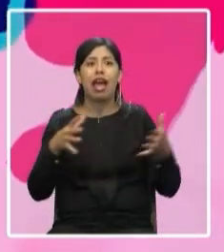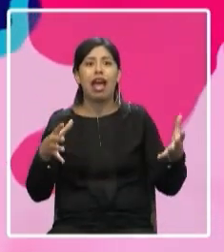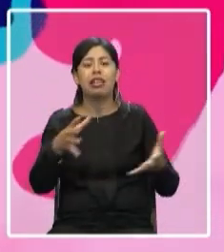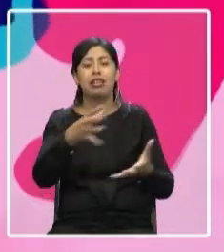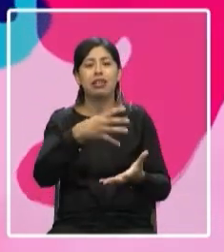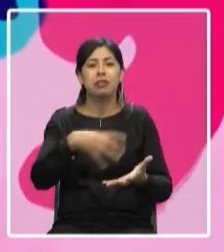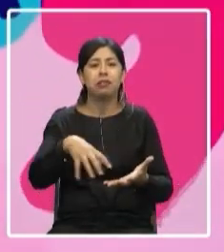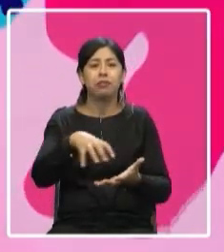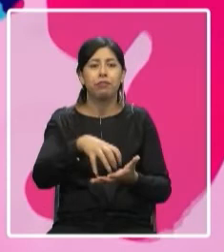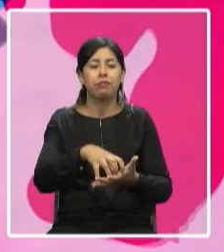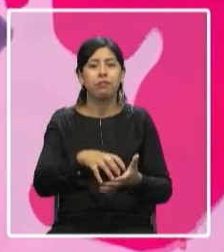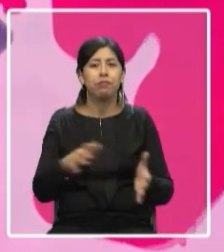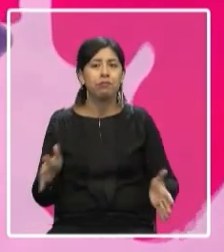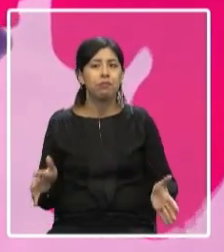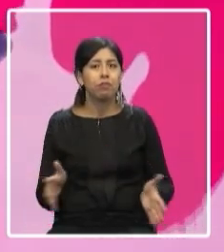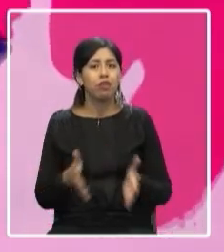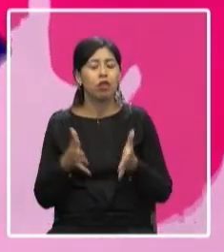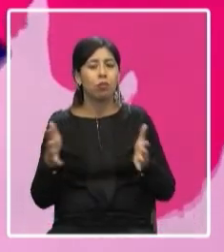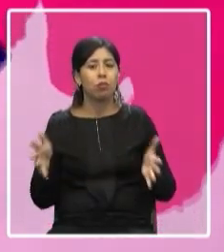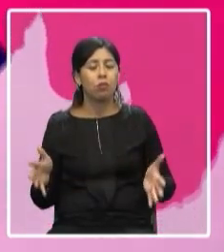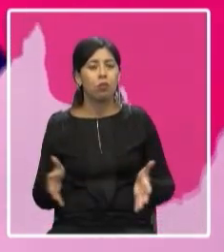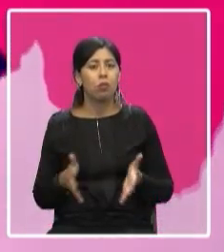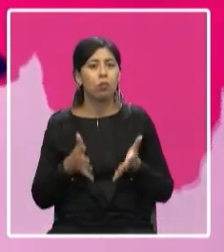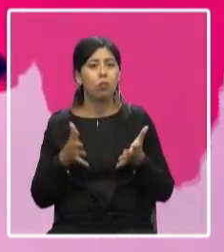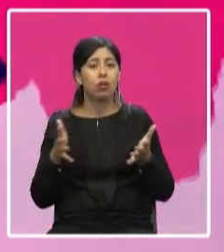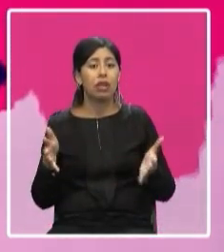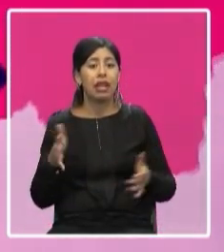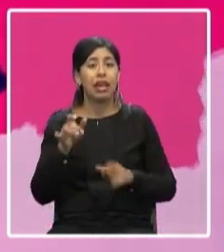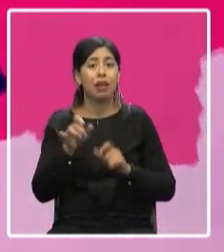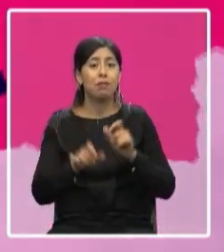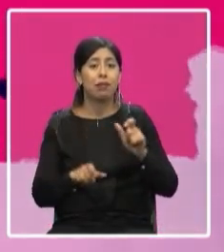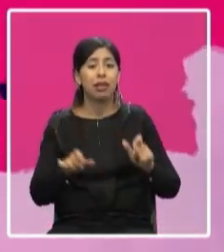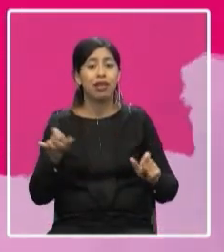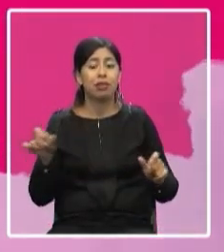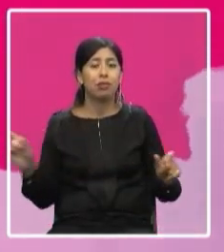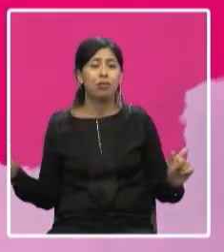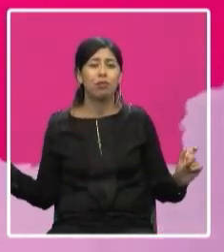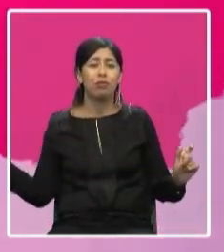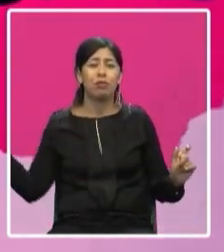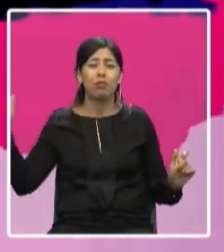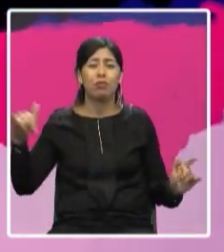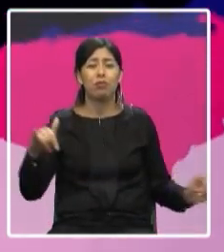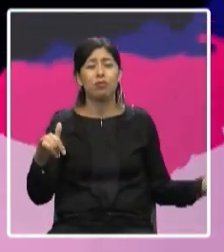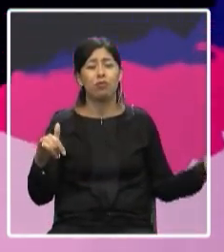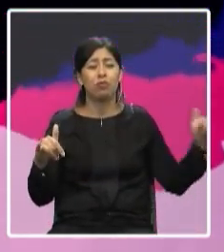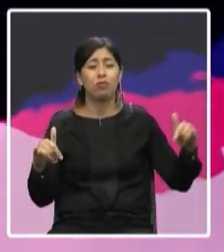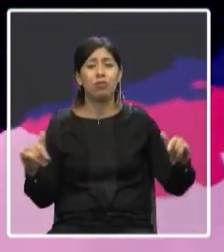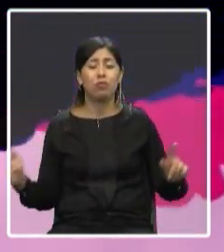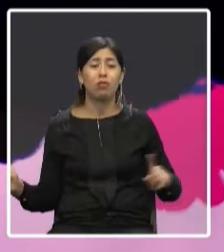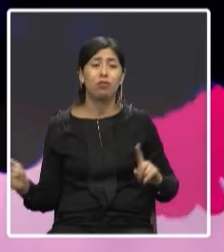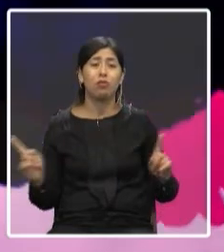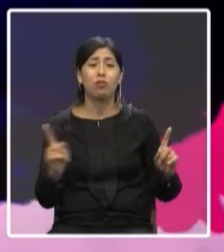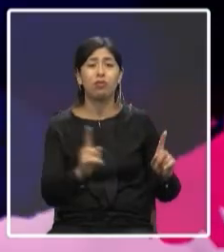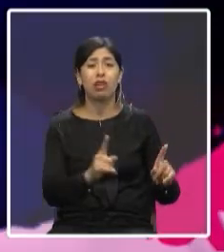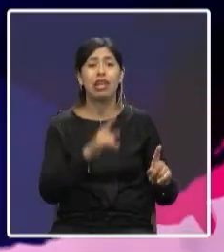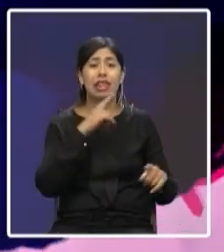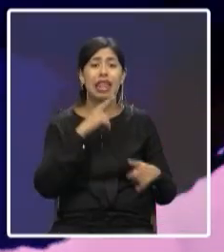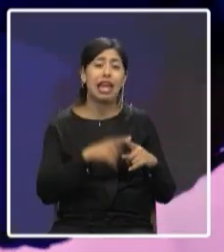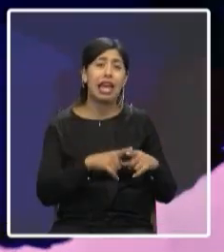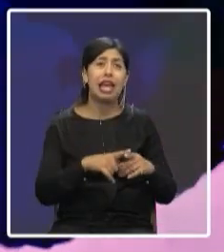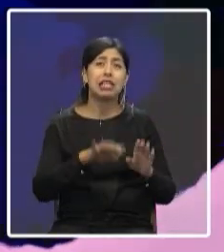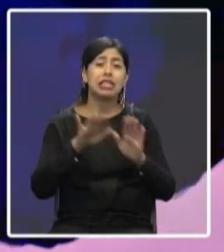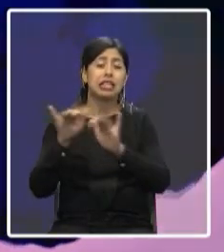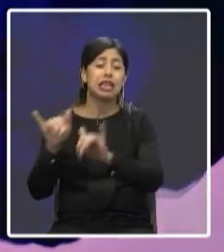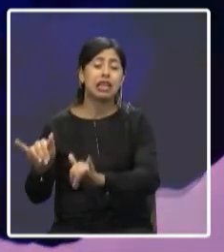what they do is people come in on airplanes and they take taxis and limos, and they stay at expensive hotels and they go out to restaurants. We'll see a lot less of that.